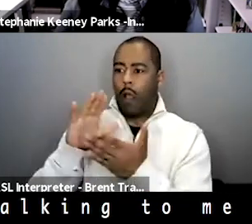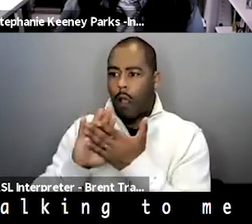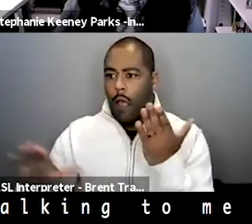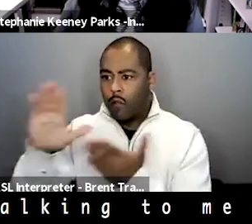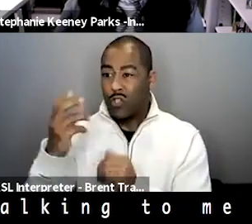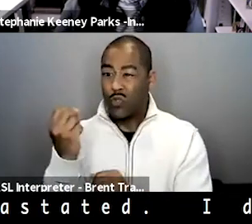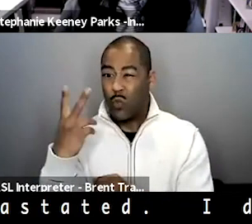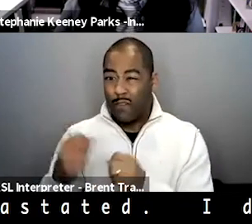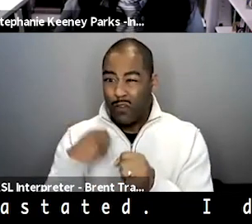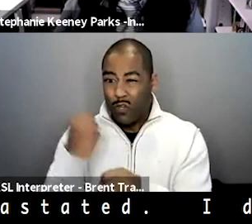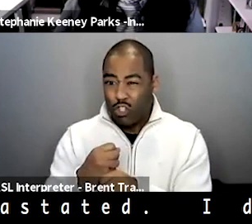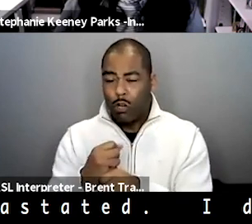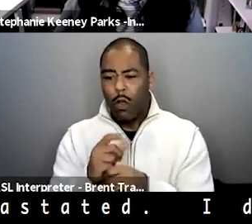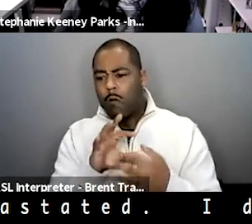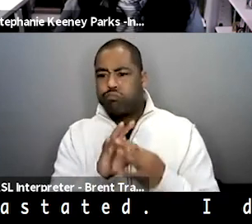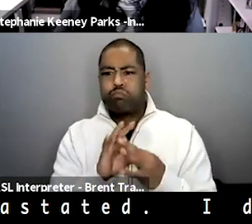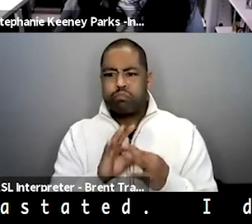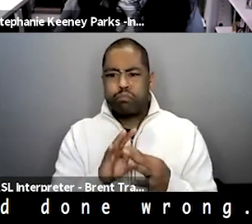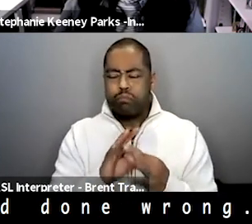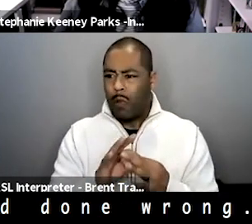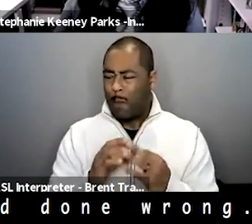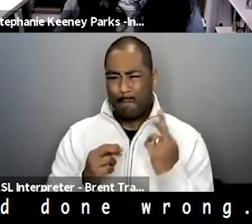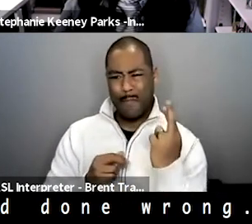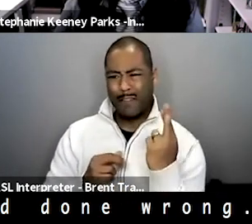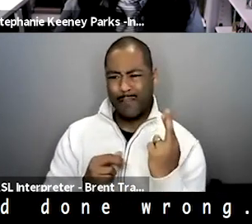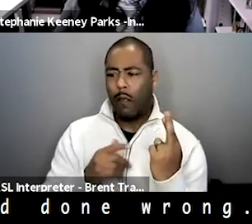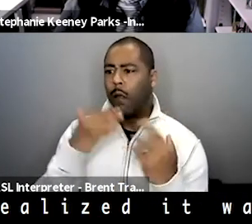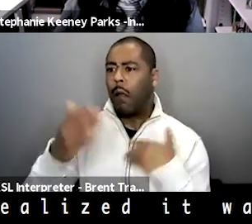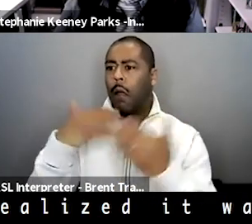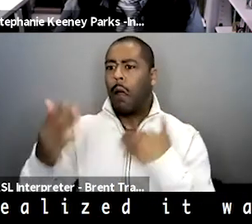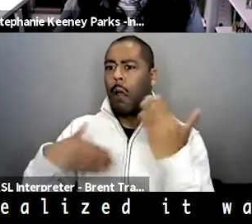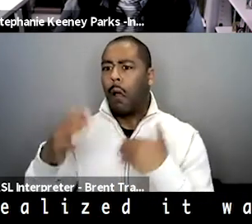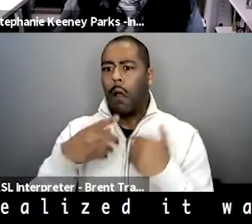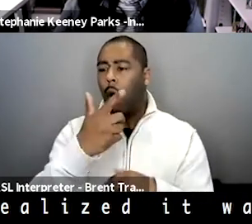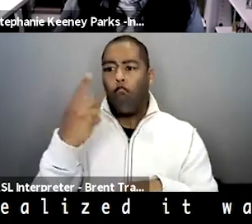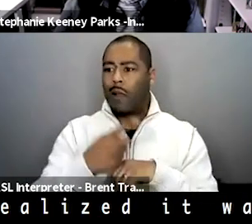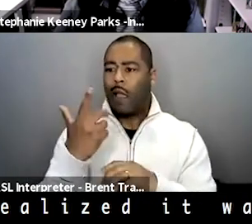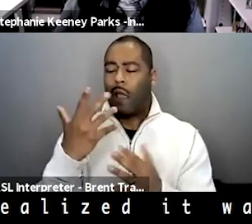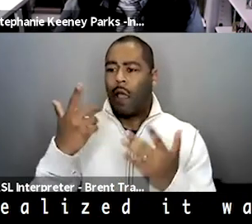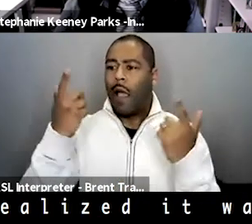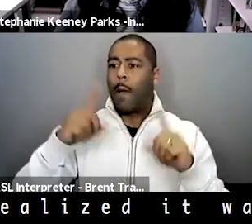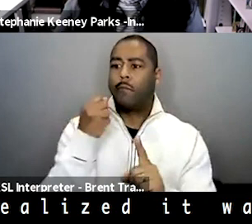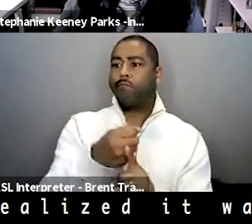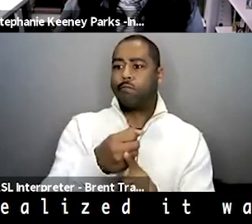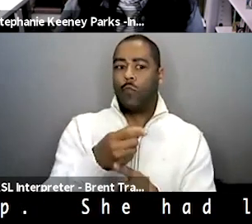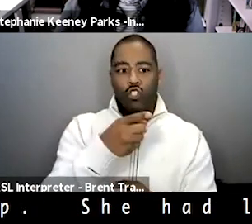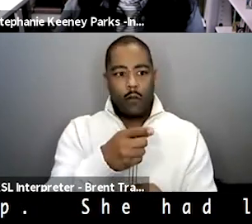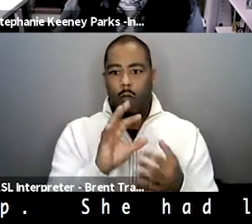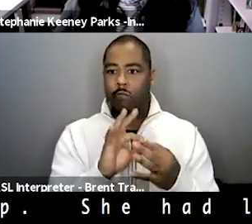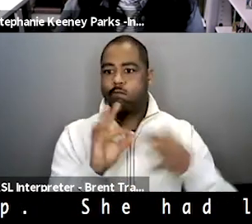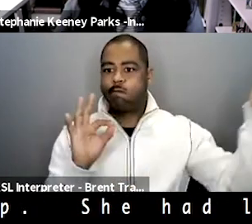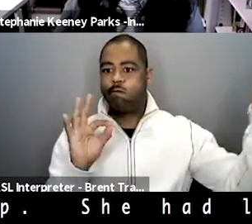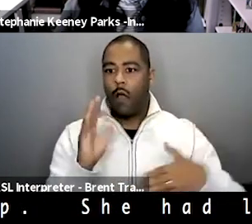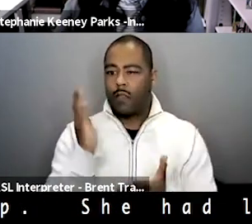stopped talking to me one day and I was devastated. I didn't know what I'd done wrong. And then finally, I got enough distance to realize that it was